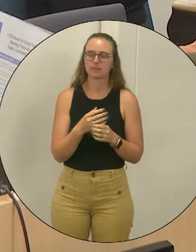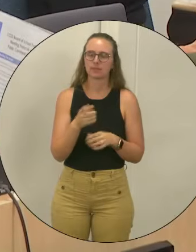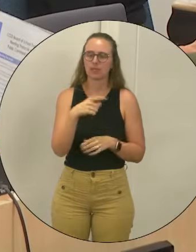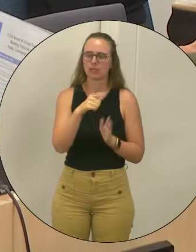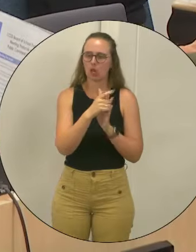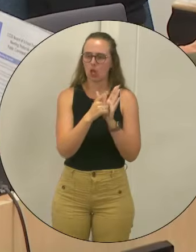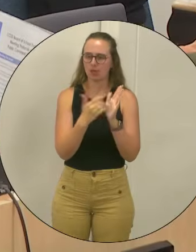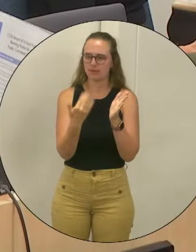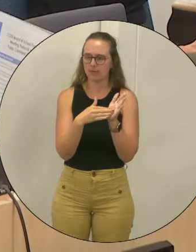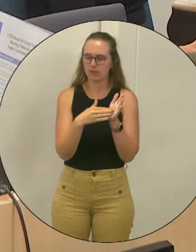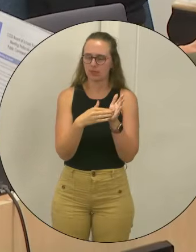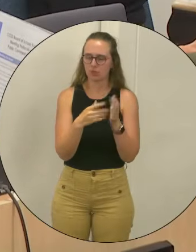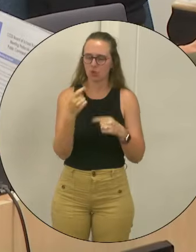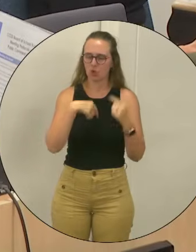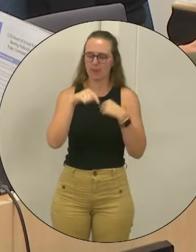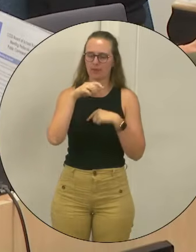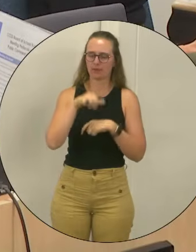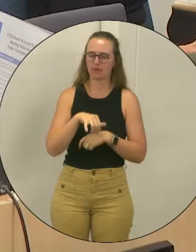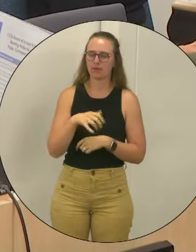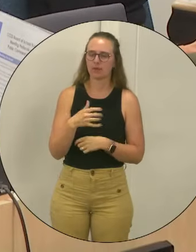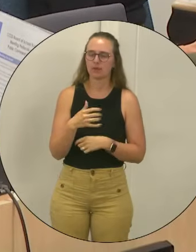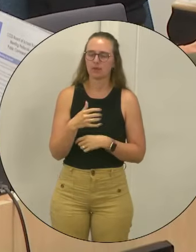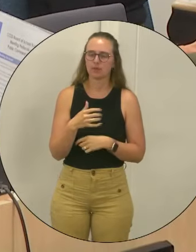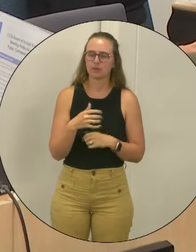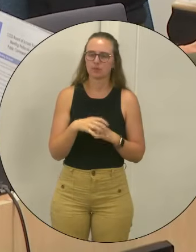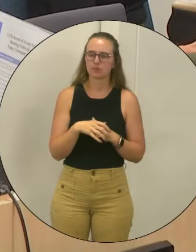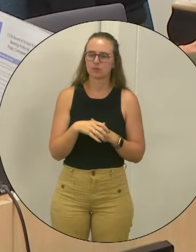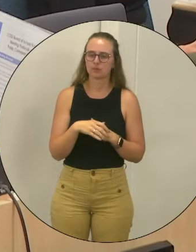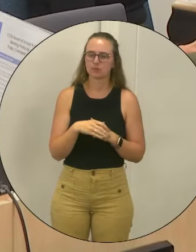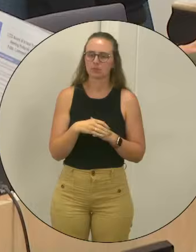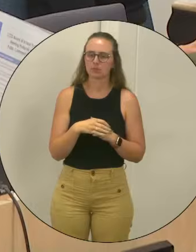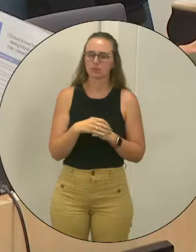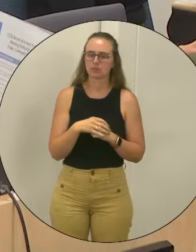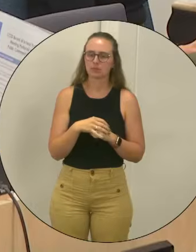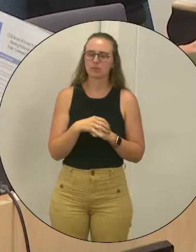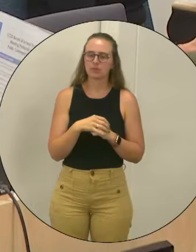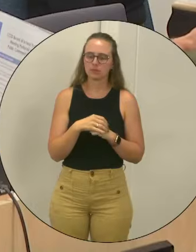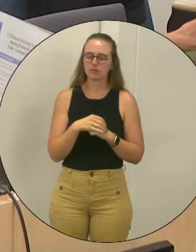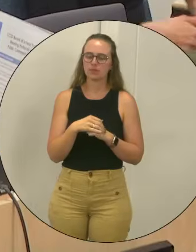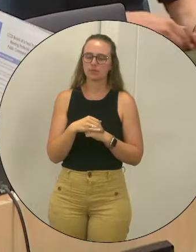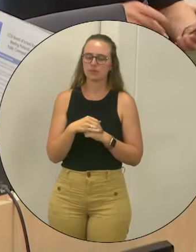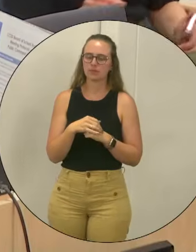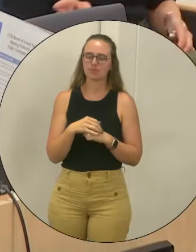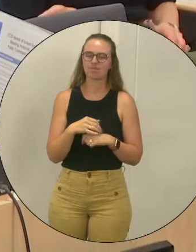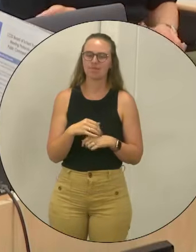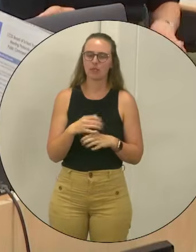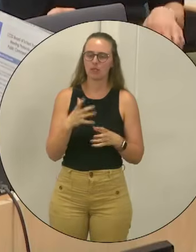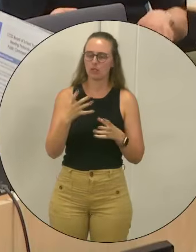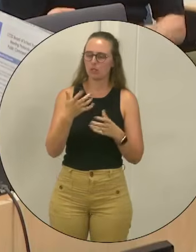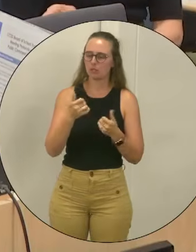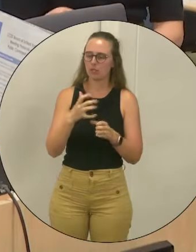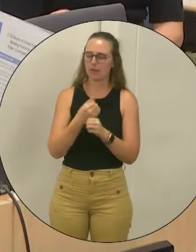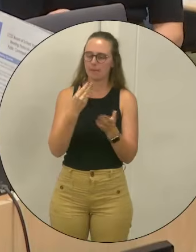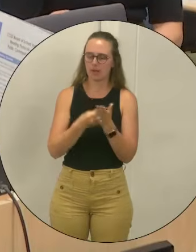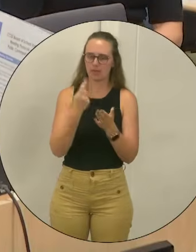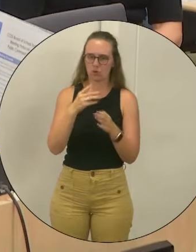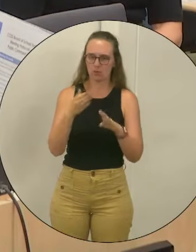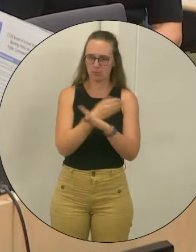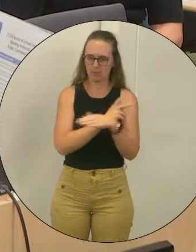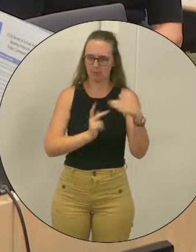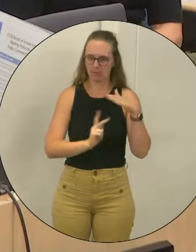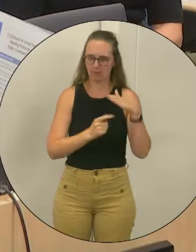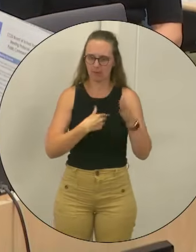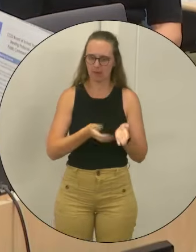these laws again, and going back to that, when we're doing things like we're trying to get funding for pre-K, which I asked